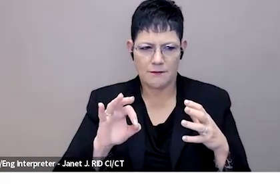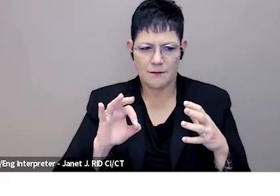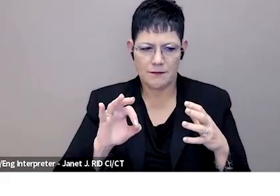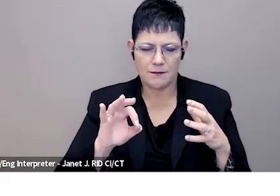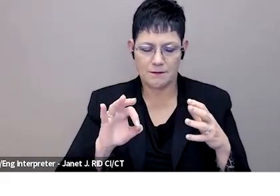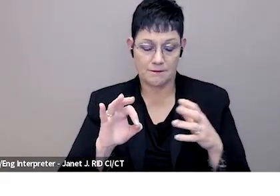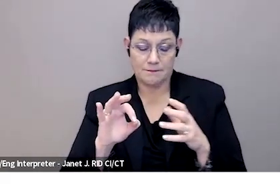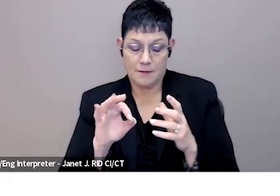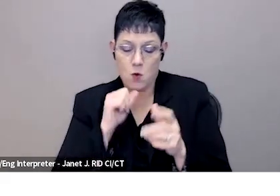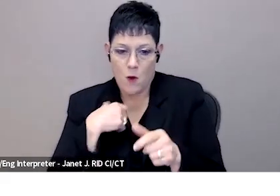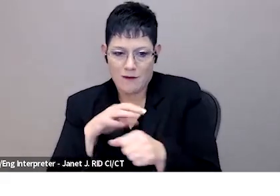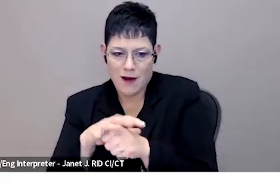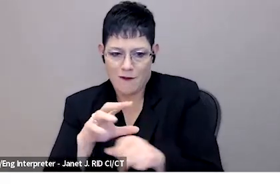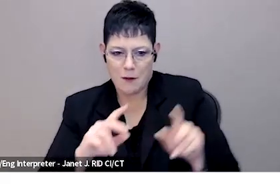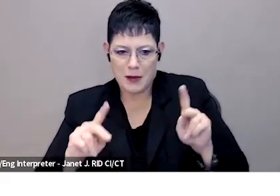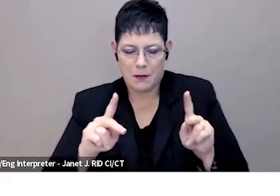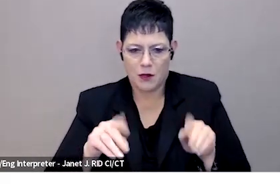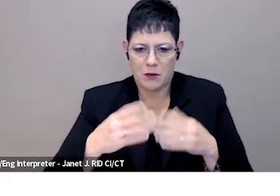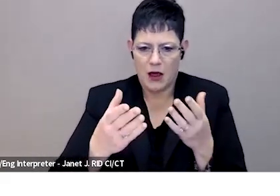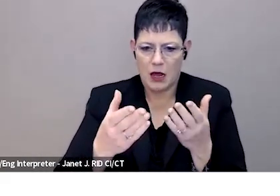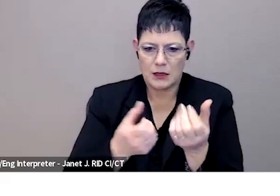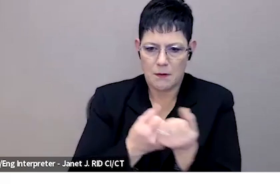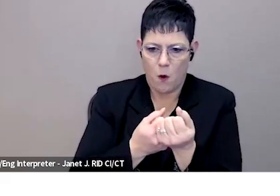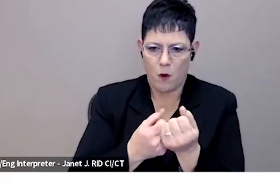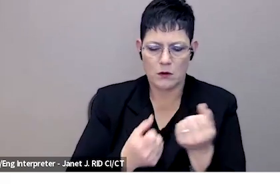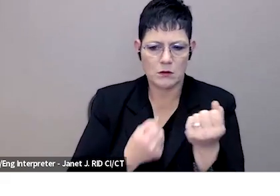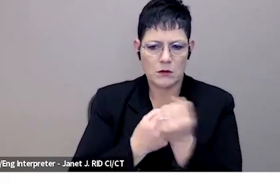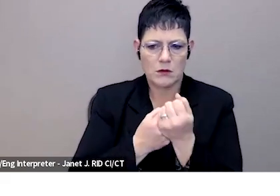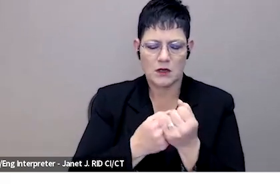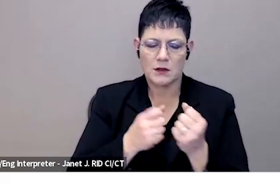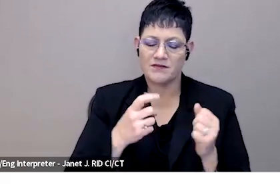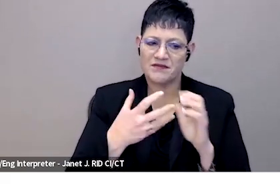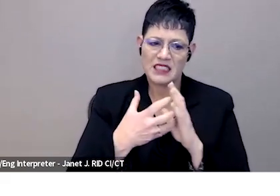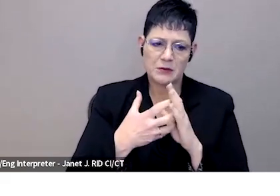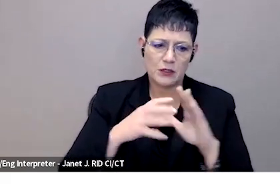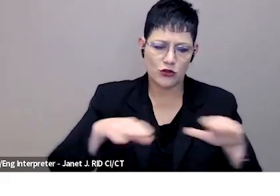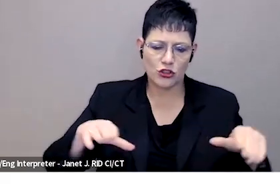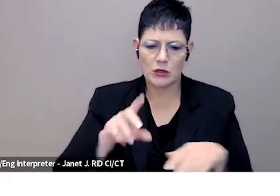supply. Direct care workers assist older adults, people with disabilities, fragile children with